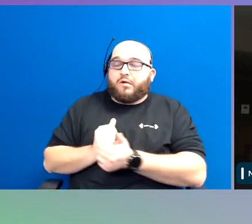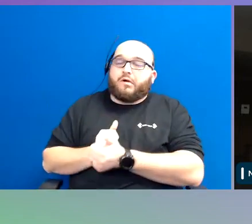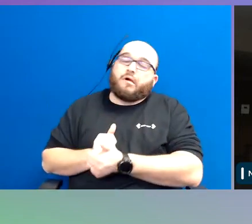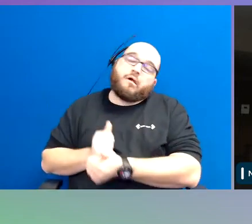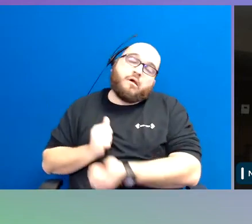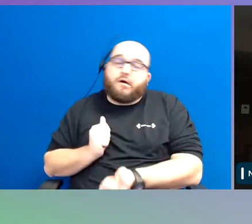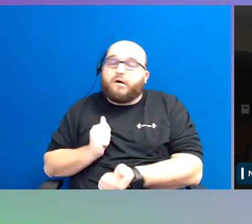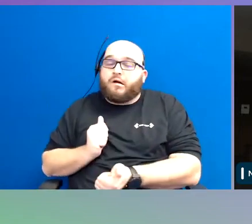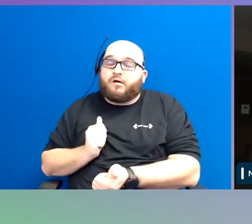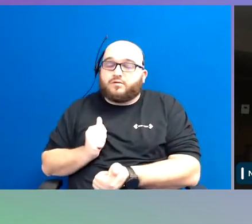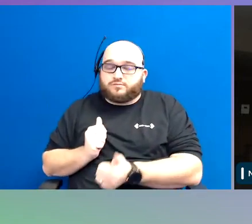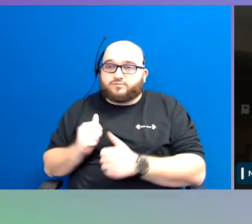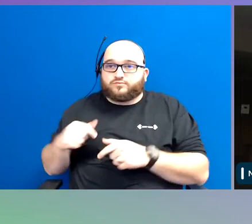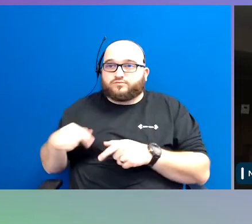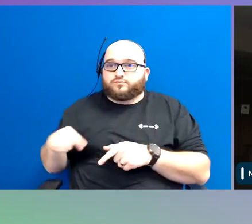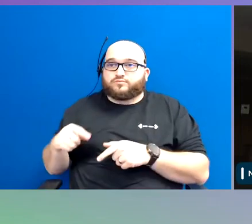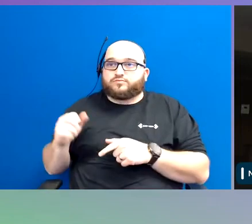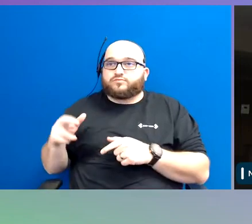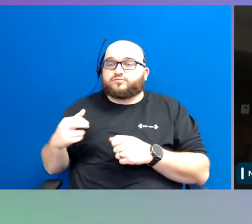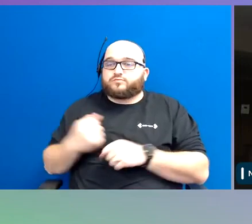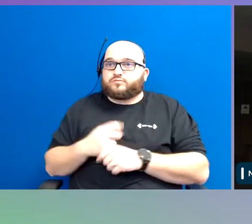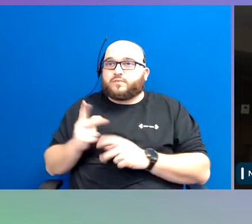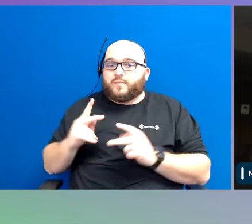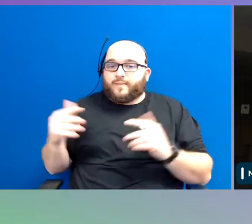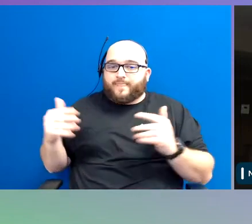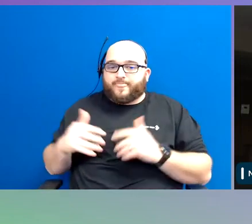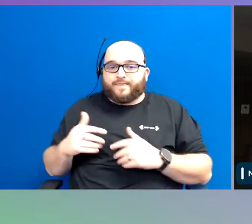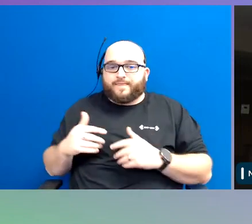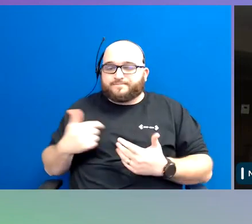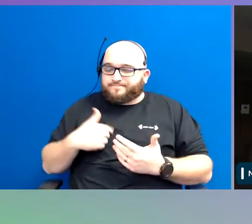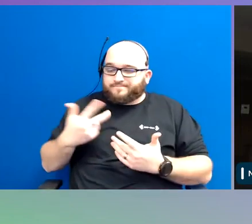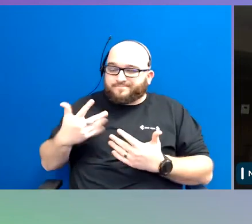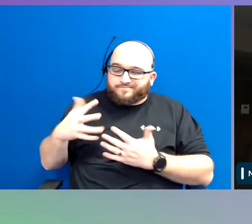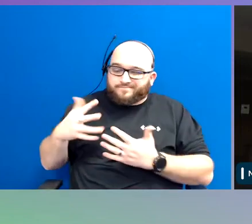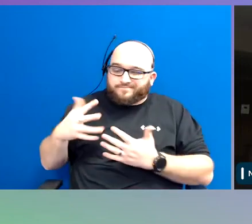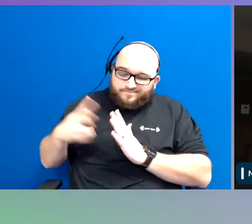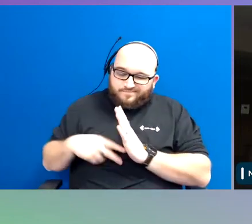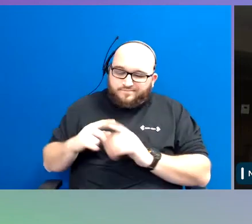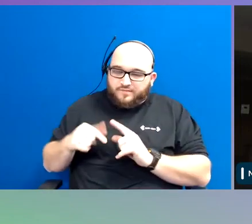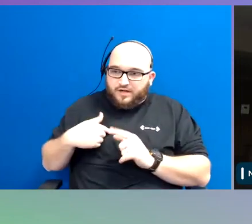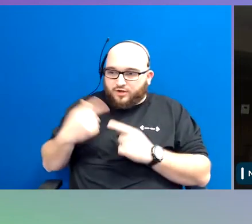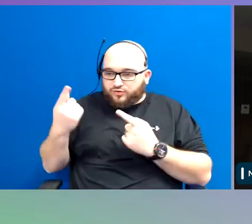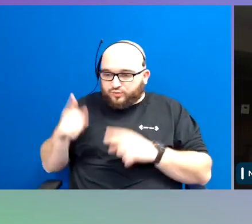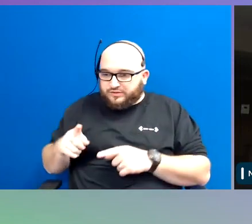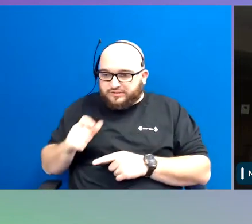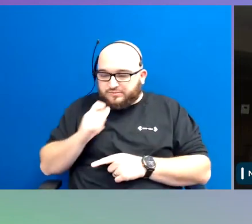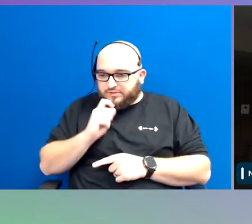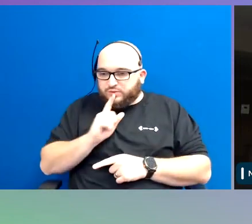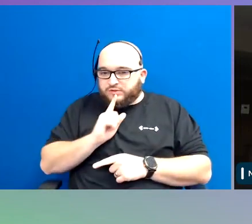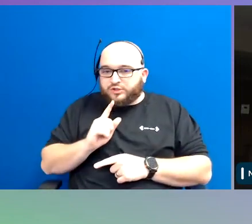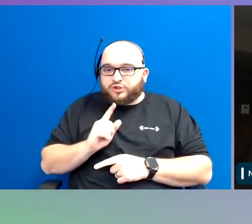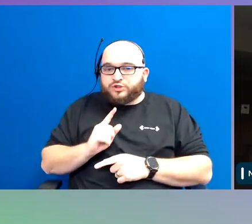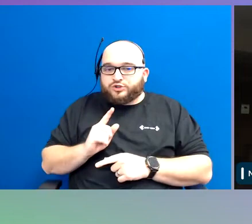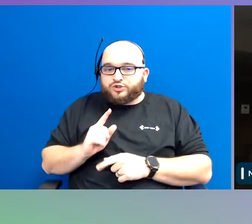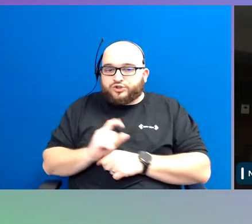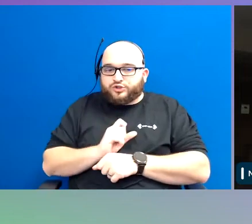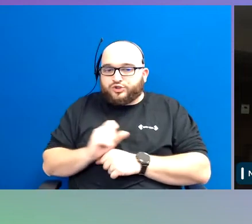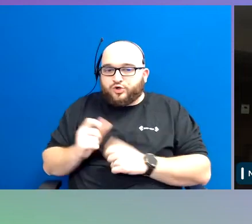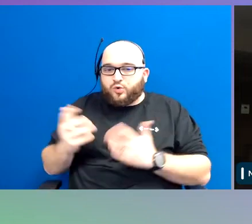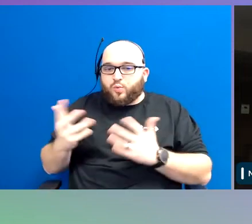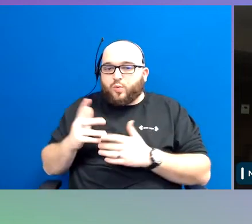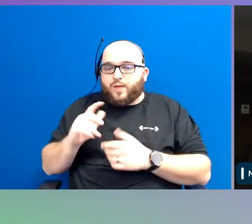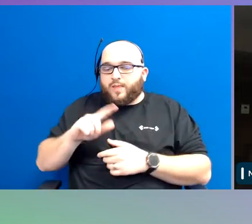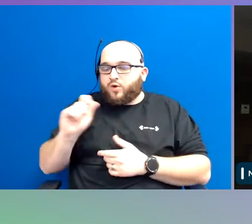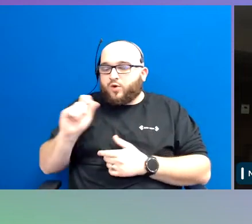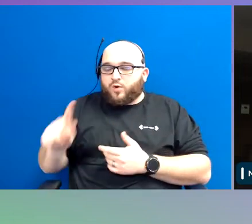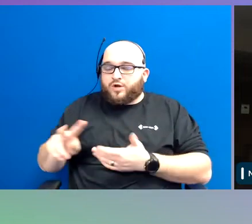you know, does it intimidate? I don't know. I'm kind of reading it, but I agree with you. I was not quite sure what the question is intending to